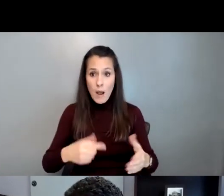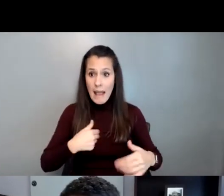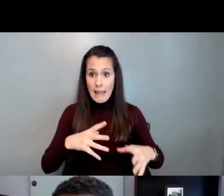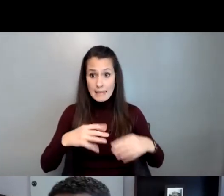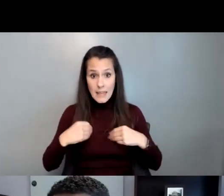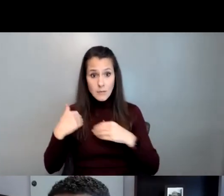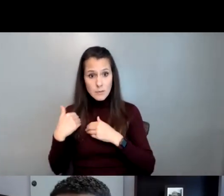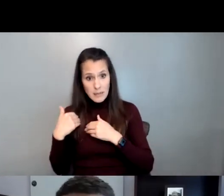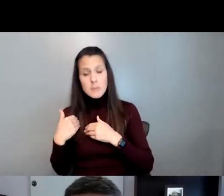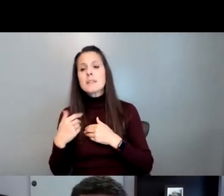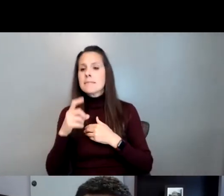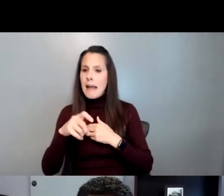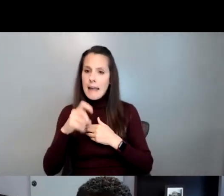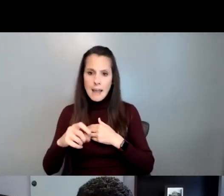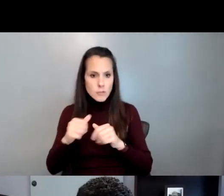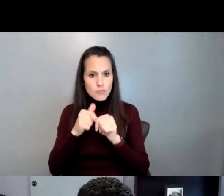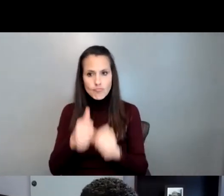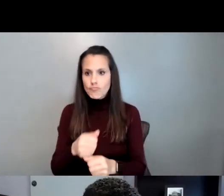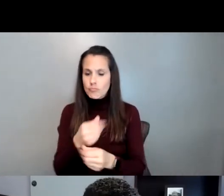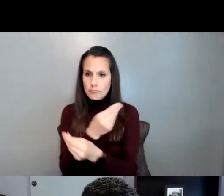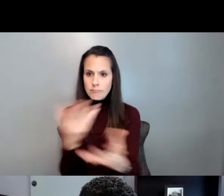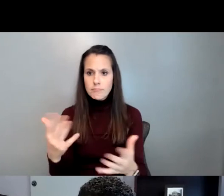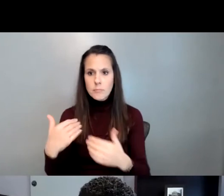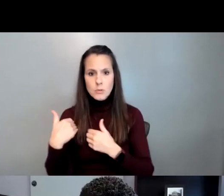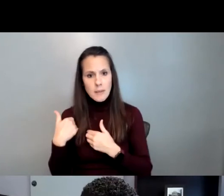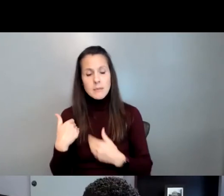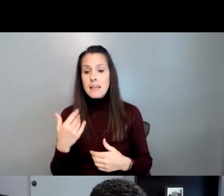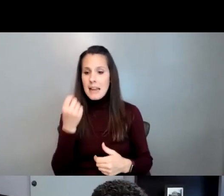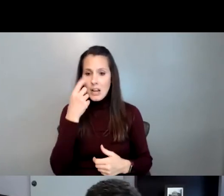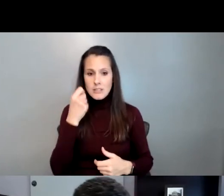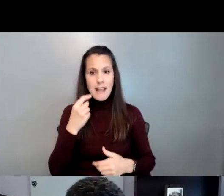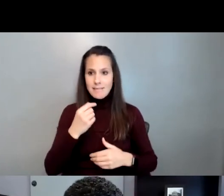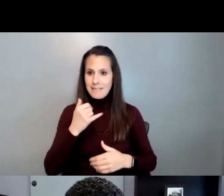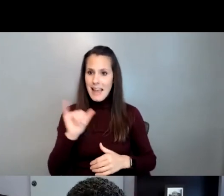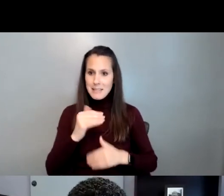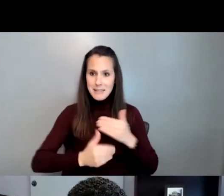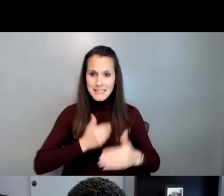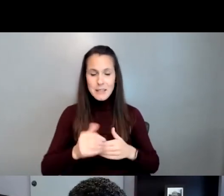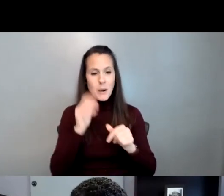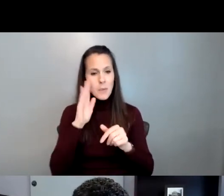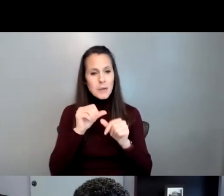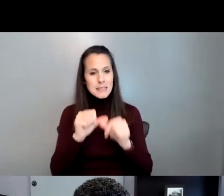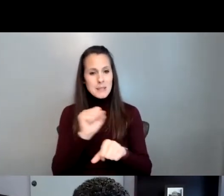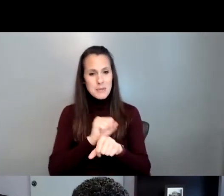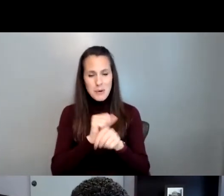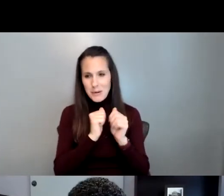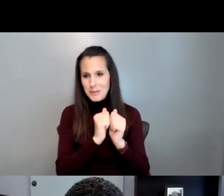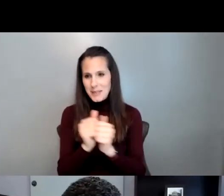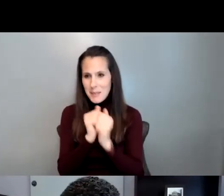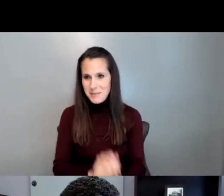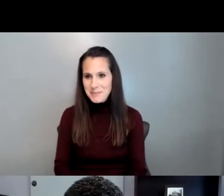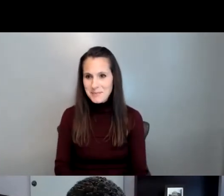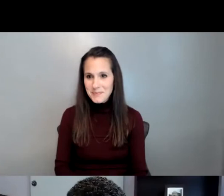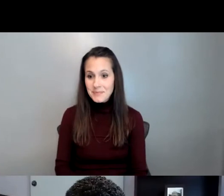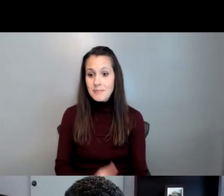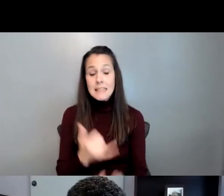with Michigan Rehabilitation Services in the days, weeks, and months to come as we can continue to do this work together. Now,